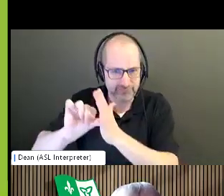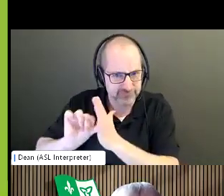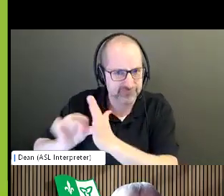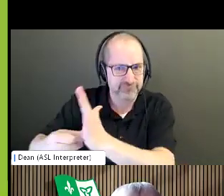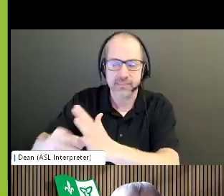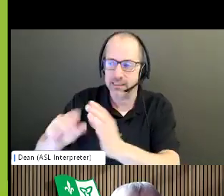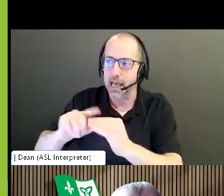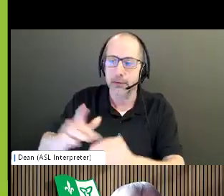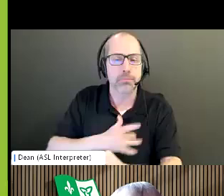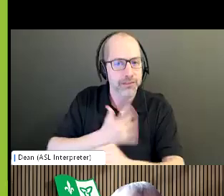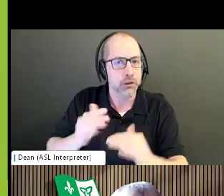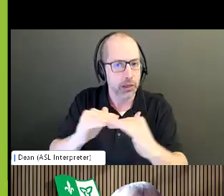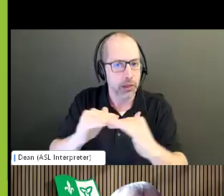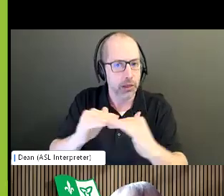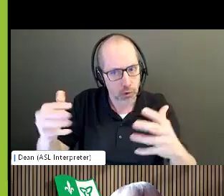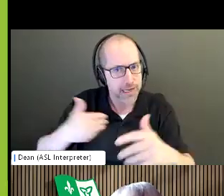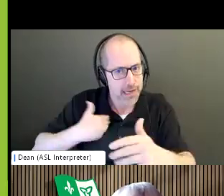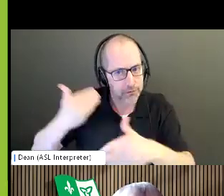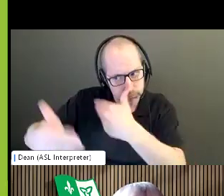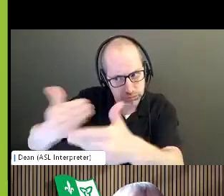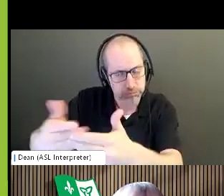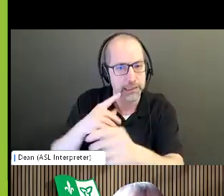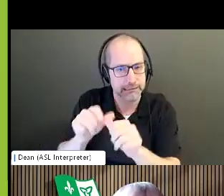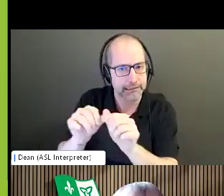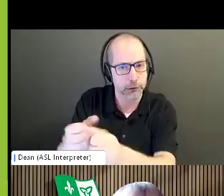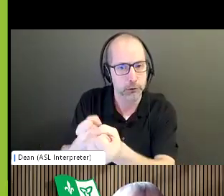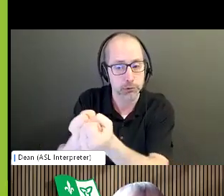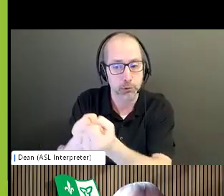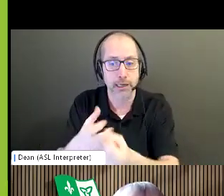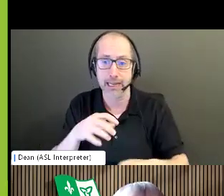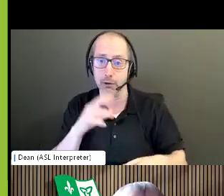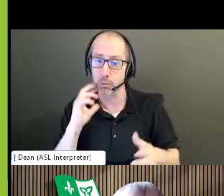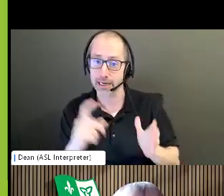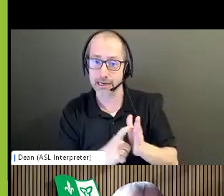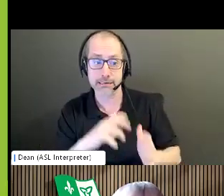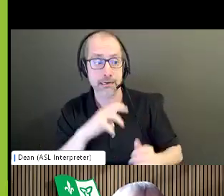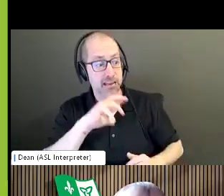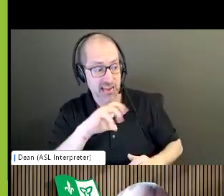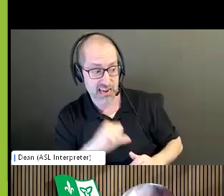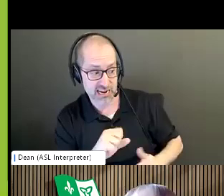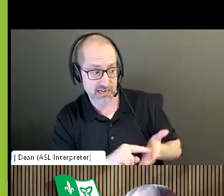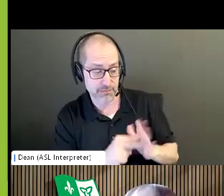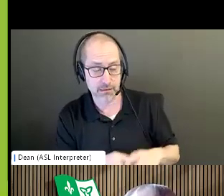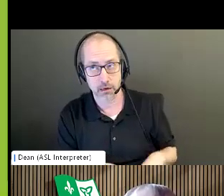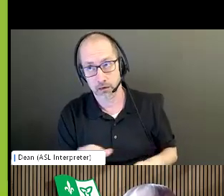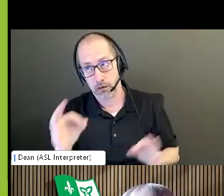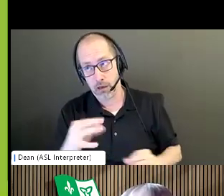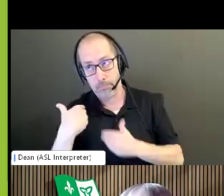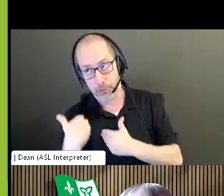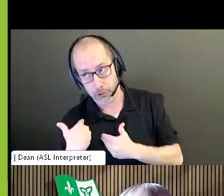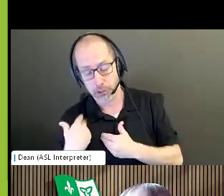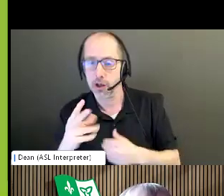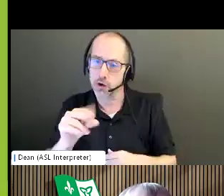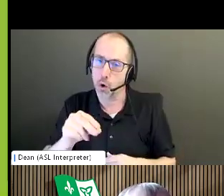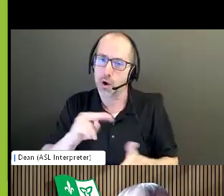and recognize aging not as a burden, but as a call to action for a more inclusive and respectful